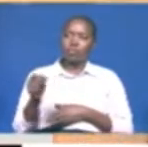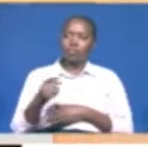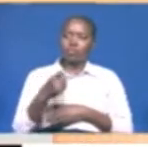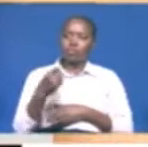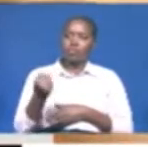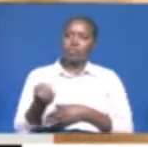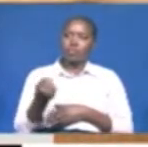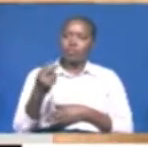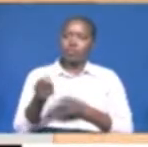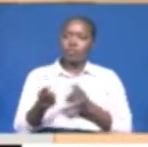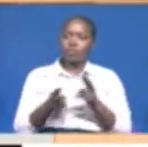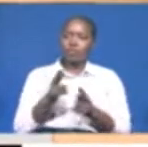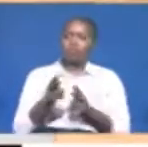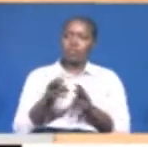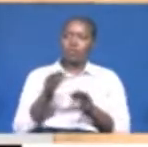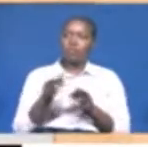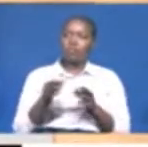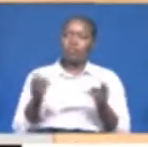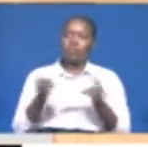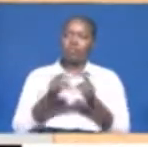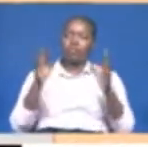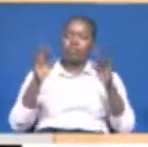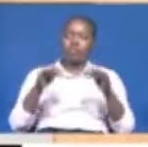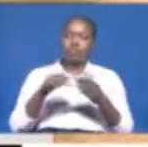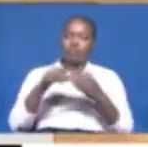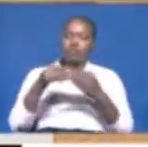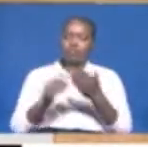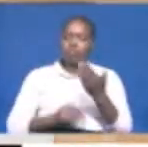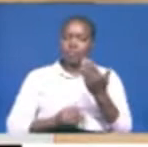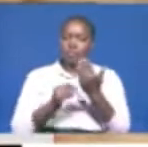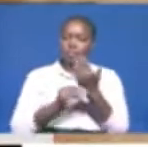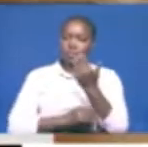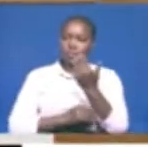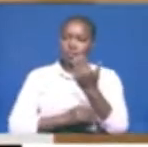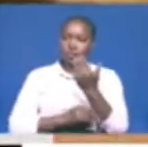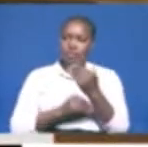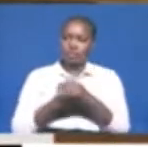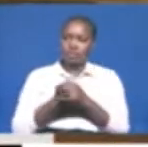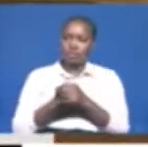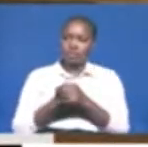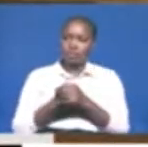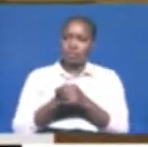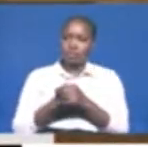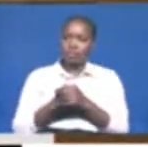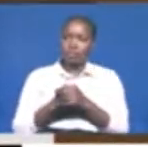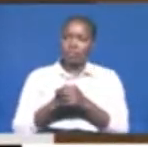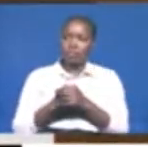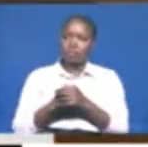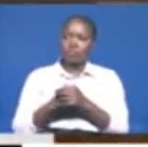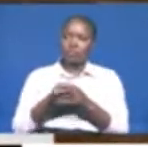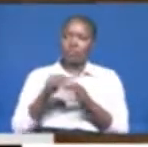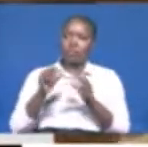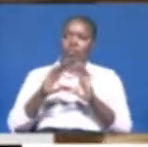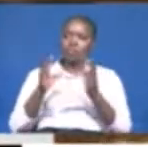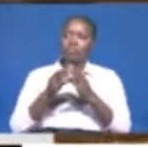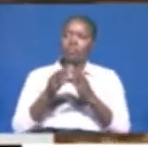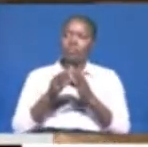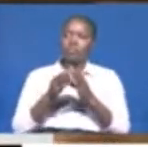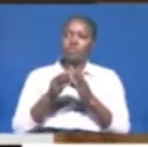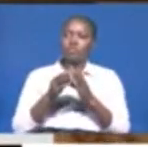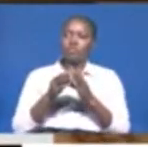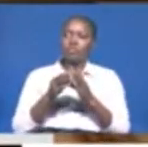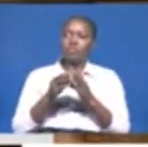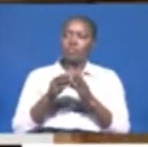2022 if the short rains perform below average. Resultantly, the World Food Programme, in partnership with the national and county